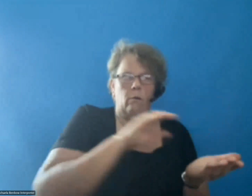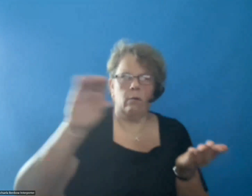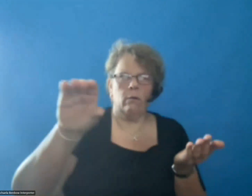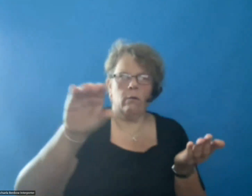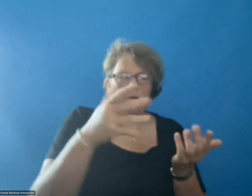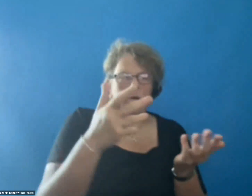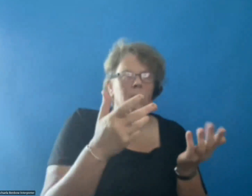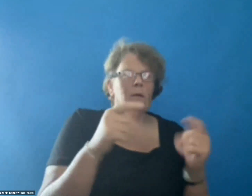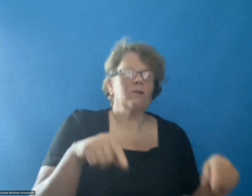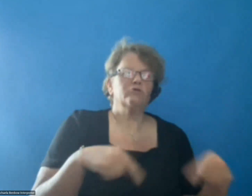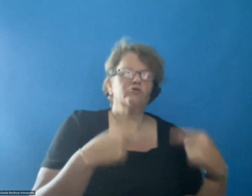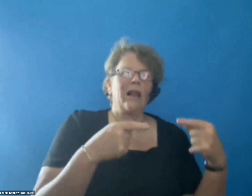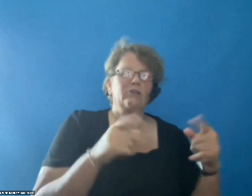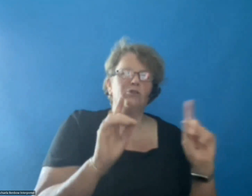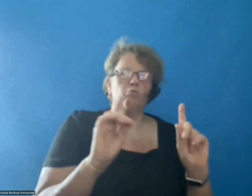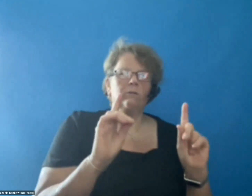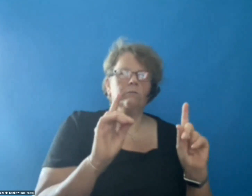this, though, isn't it? So